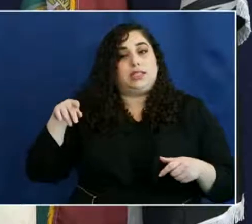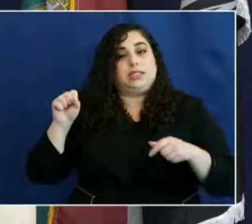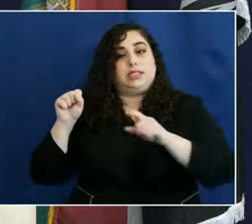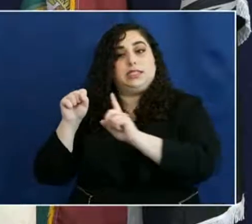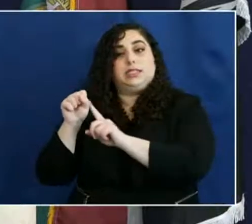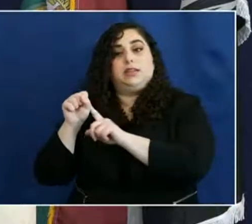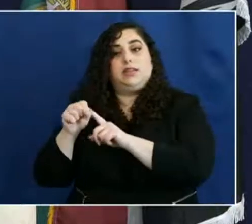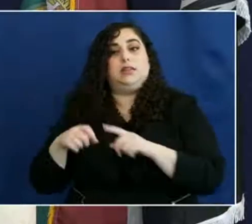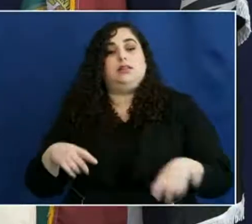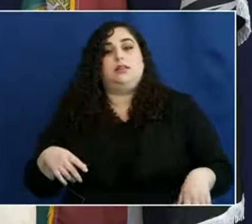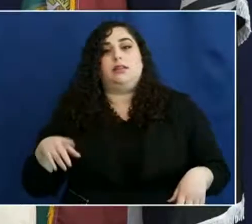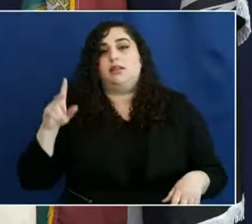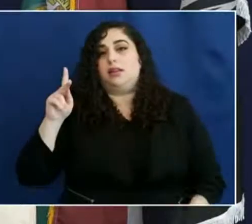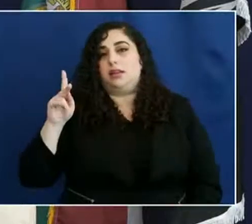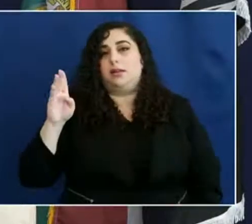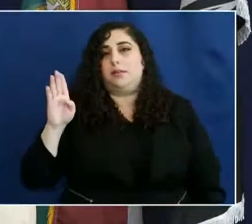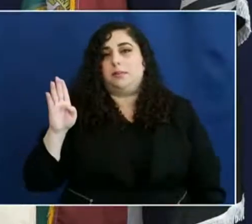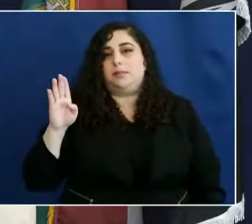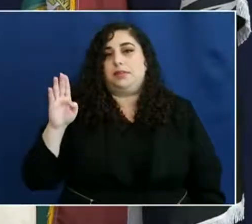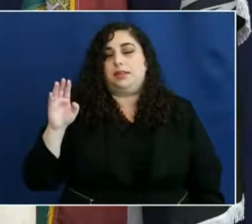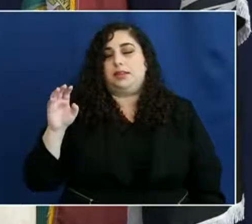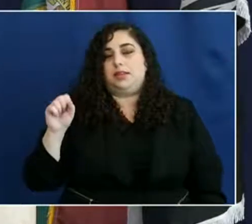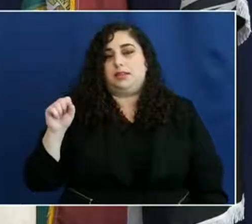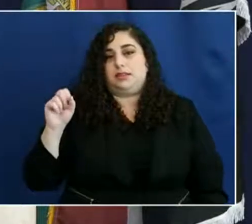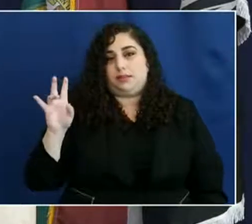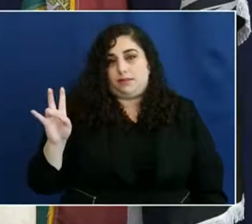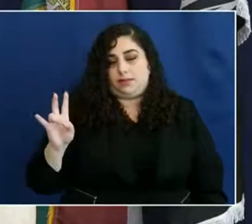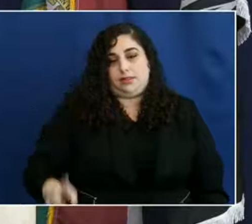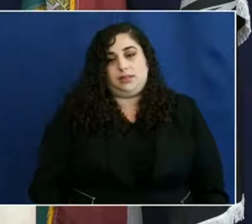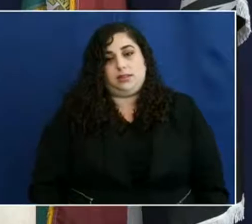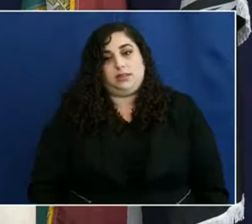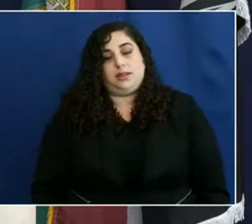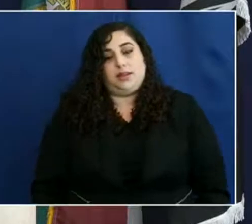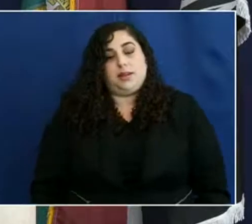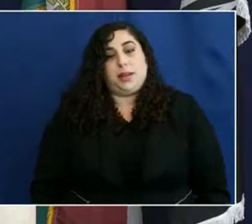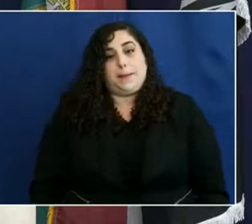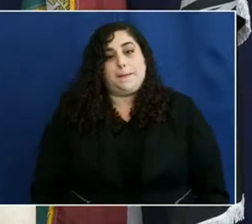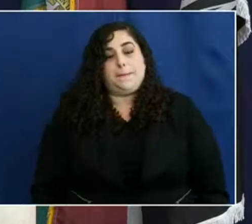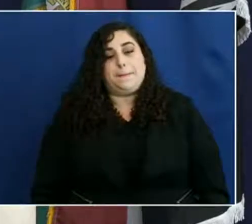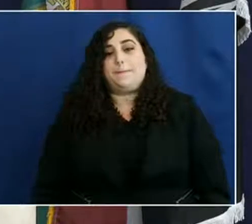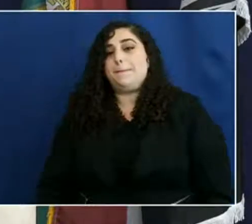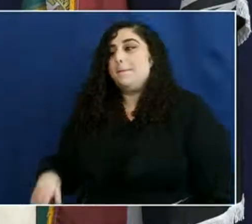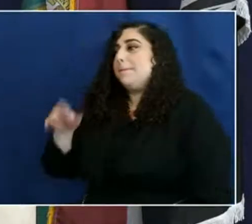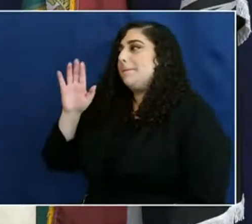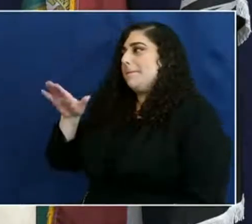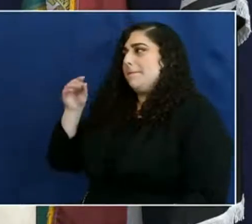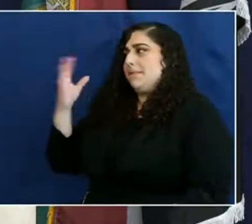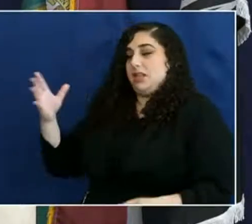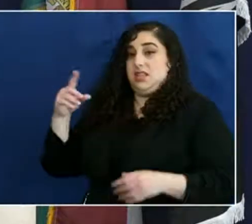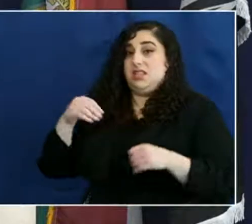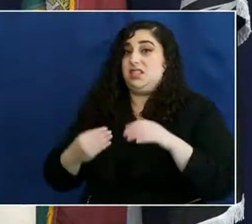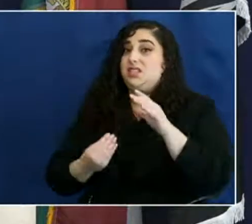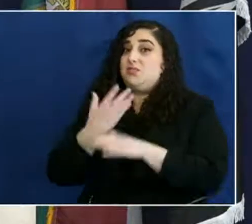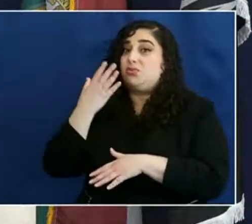Hey, so I kind of have, I guess, a opening day related sort of spring break, Easter weekend